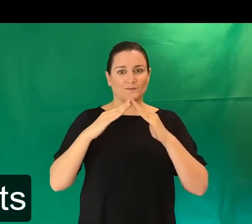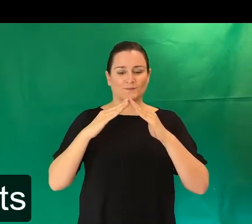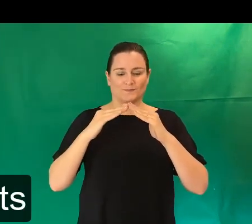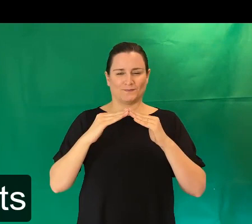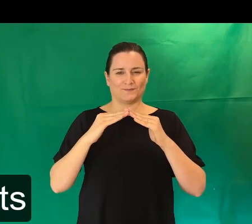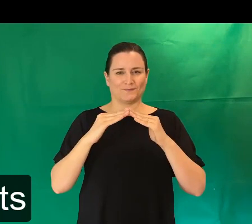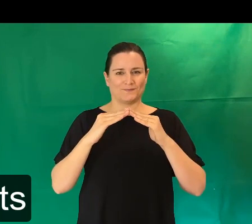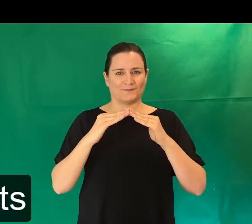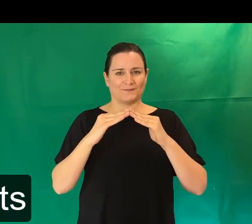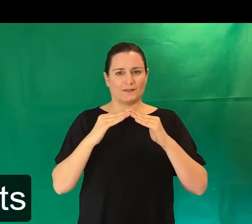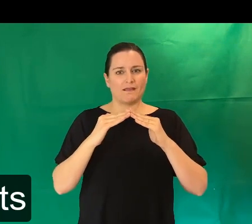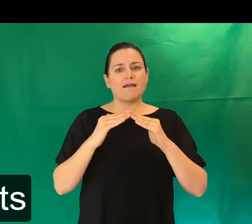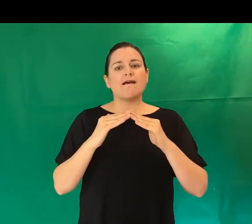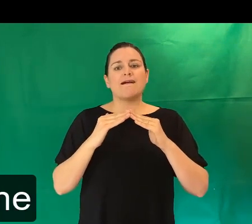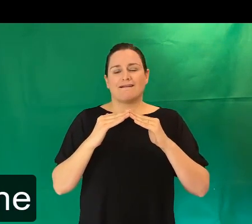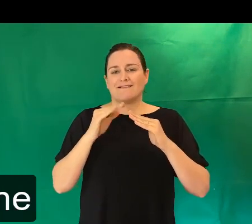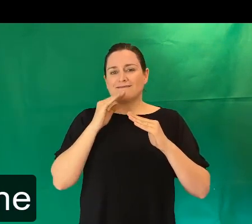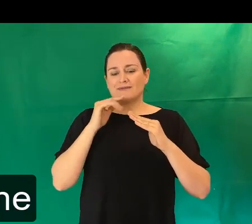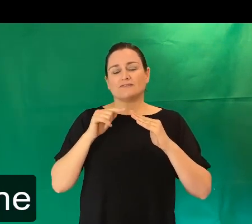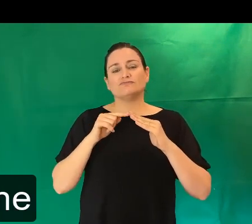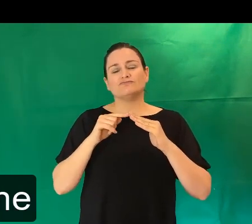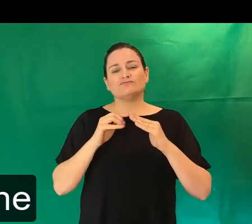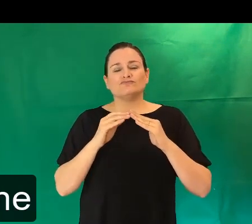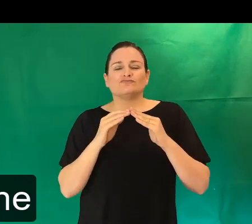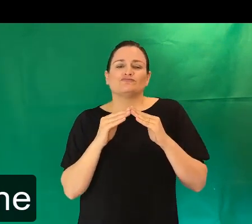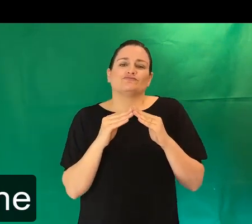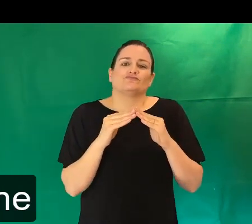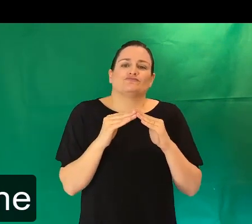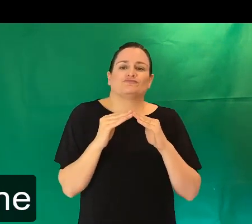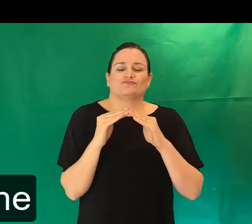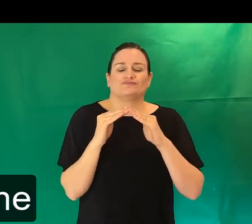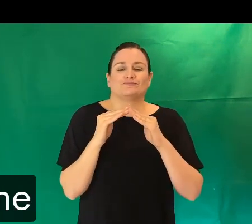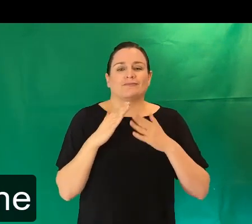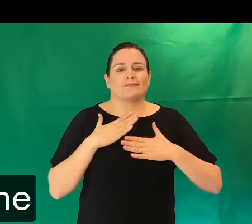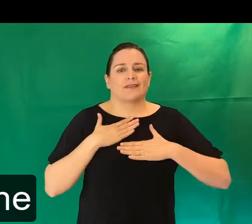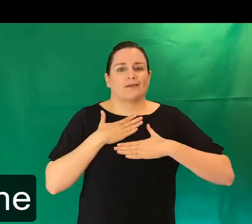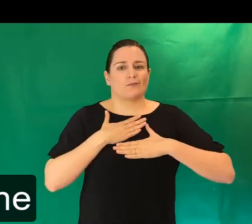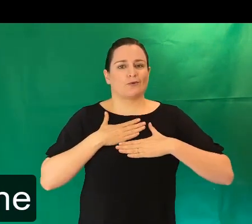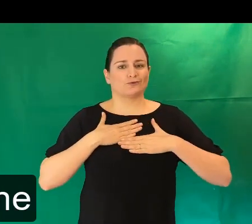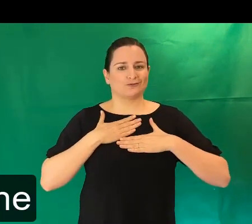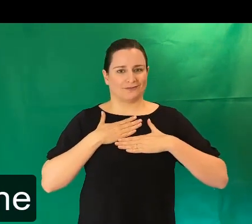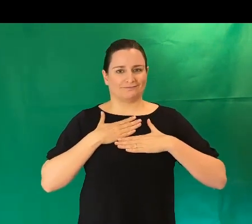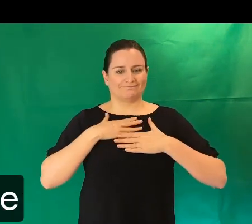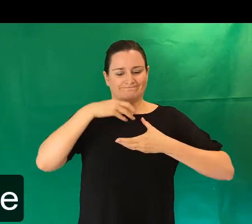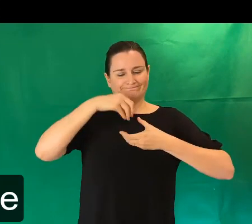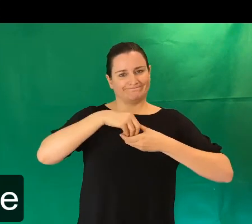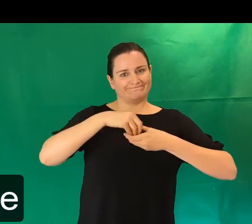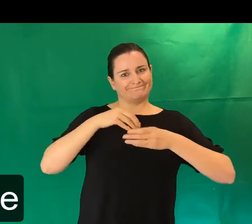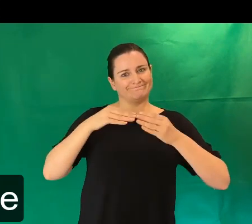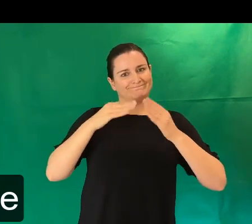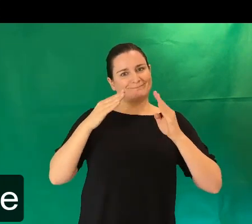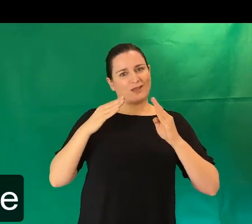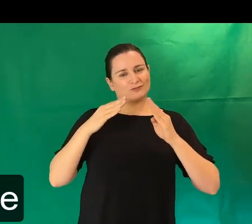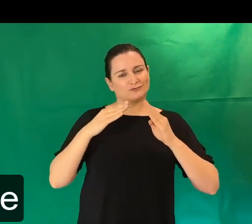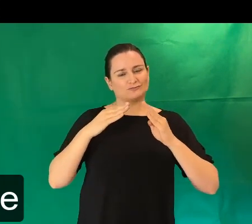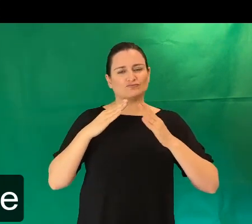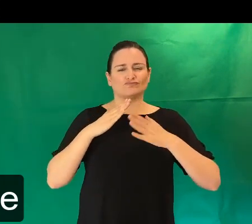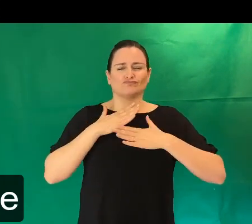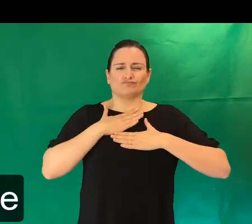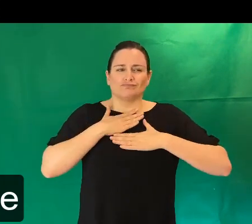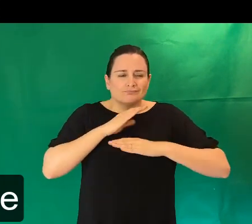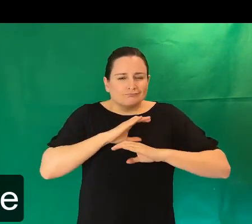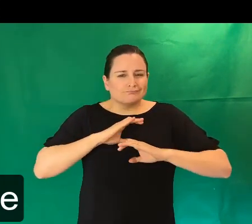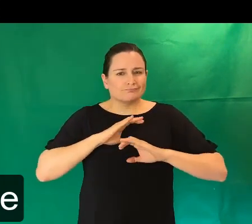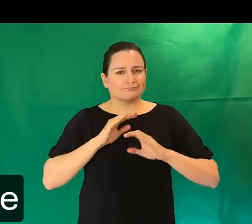curved. And this actually reflects the emotional content of the houses, the coziness, the comfort,